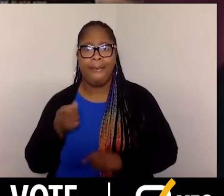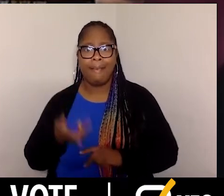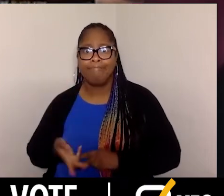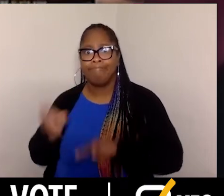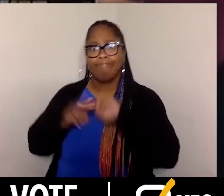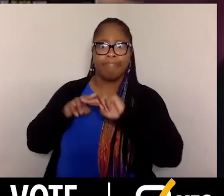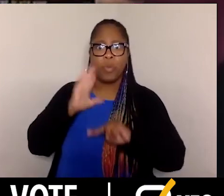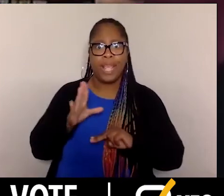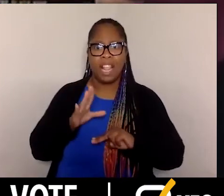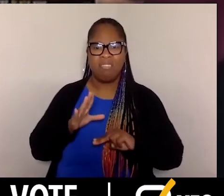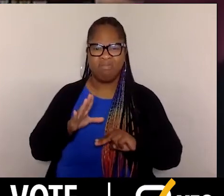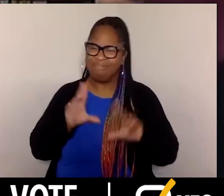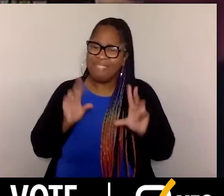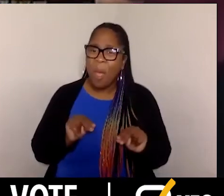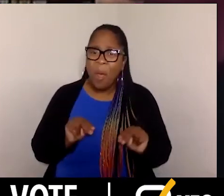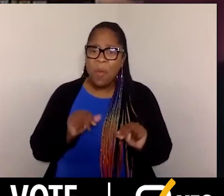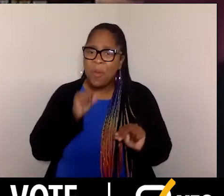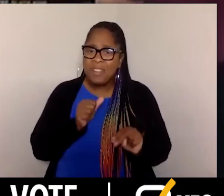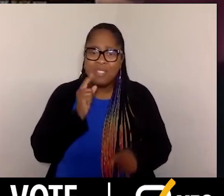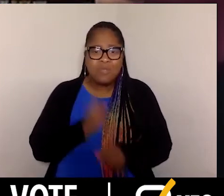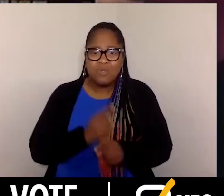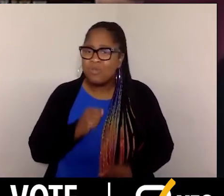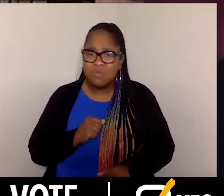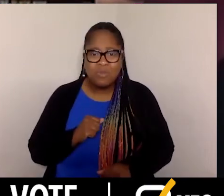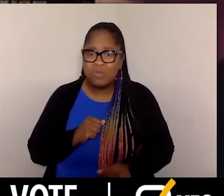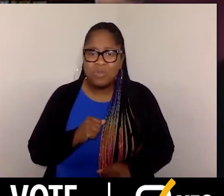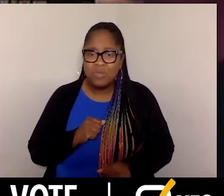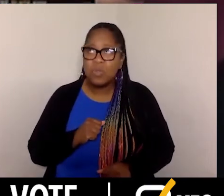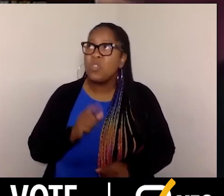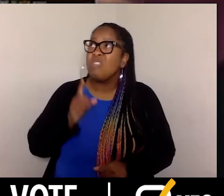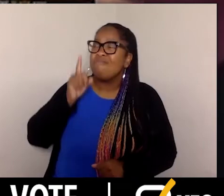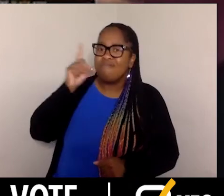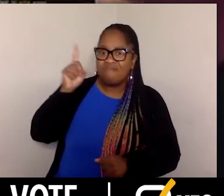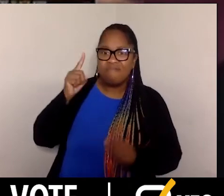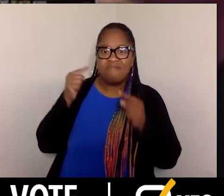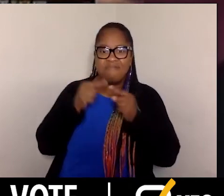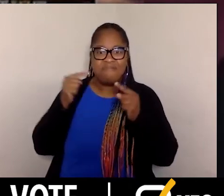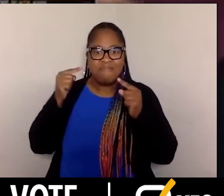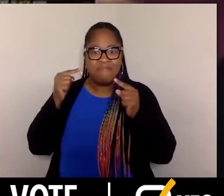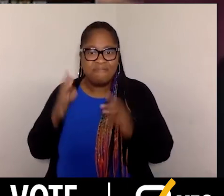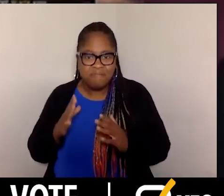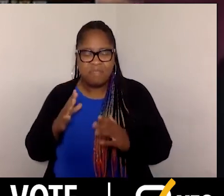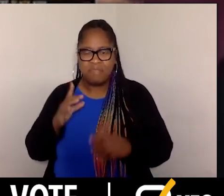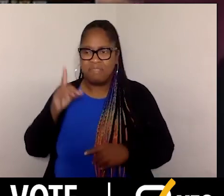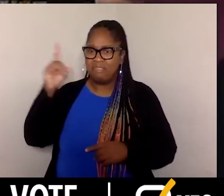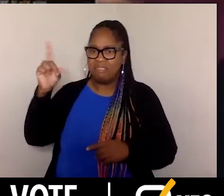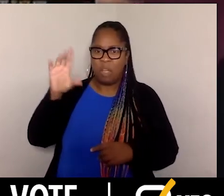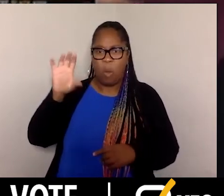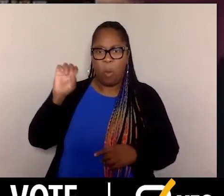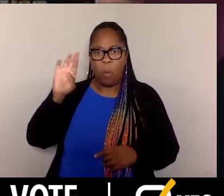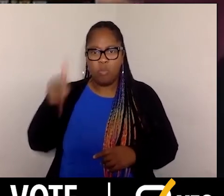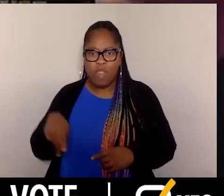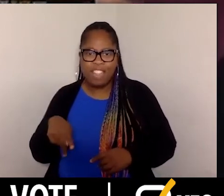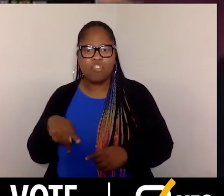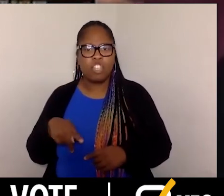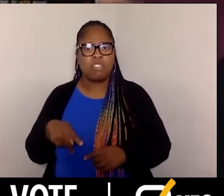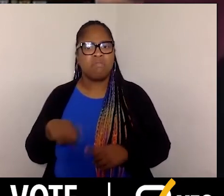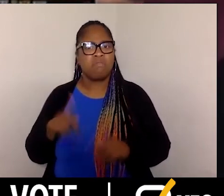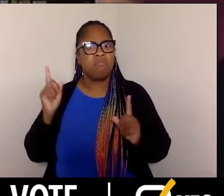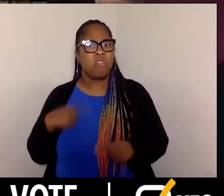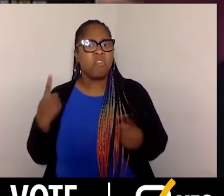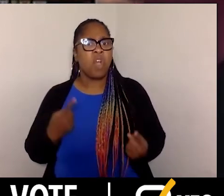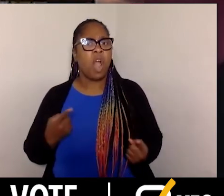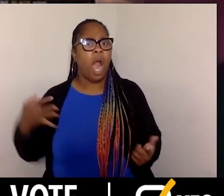inaccurate. It's the opposition fueled by corporations who have been benefiting